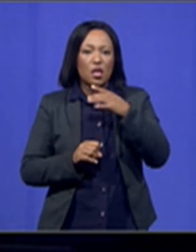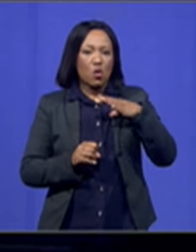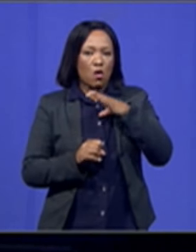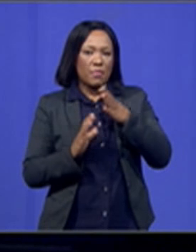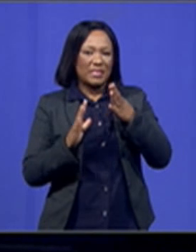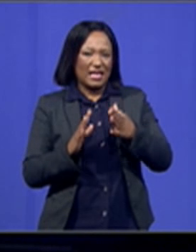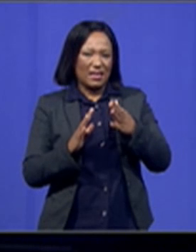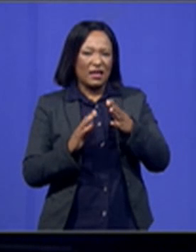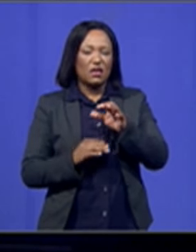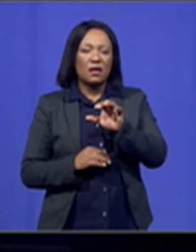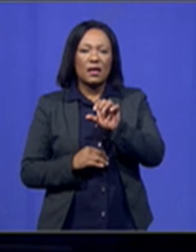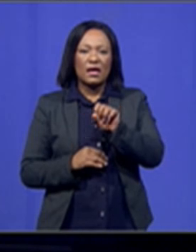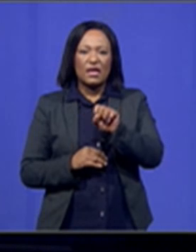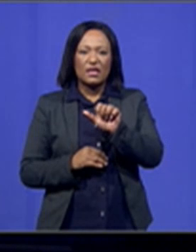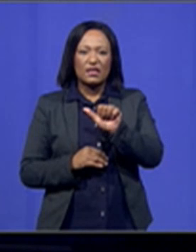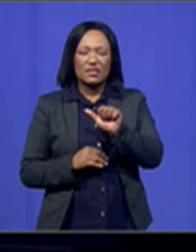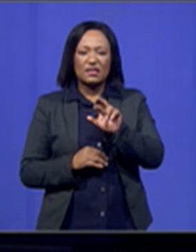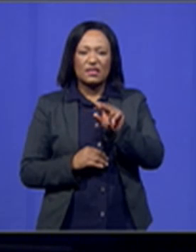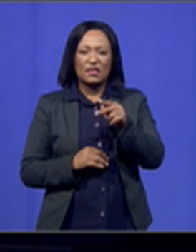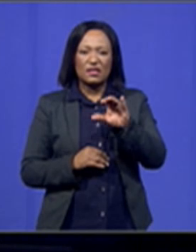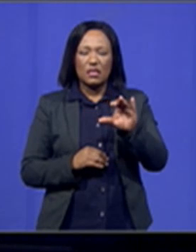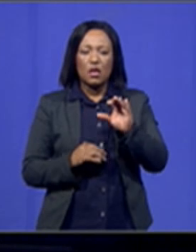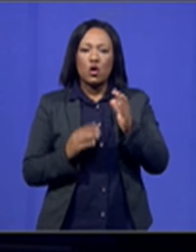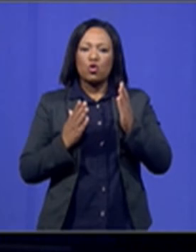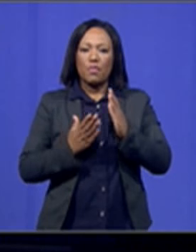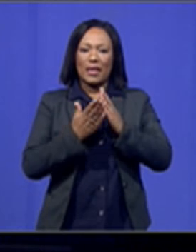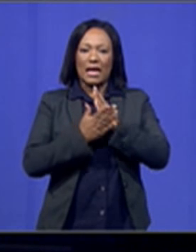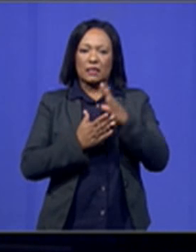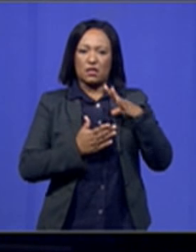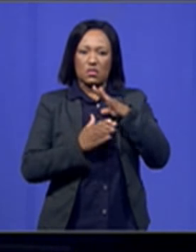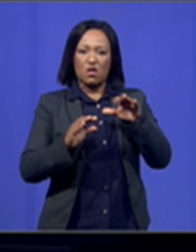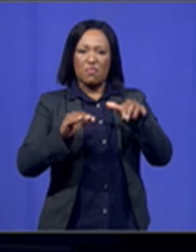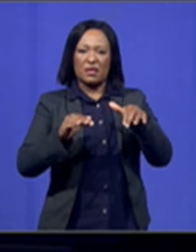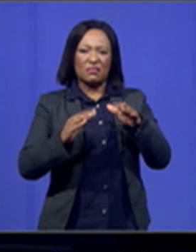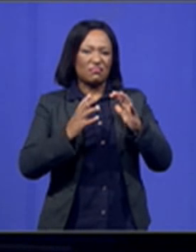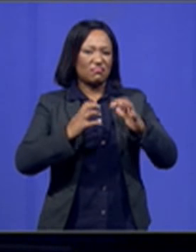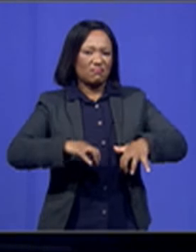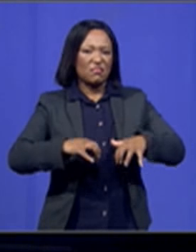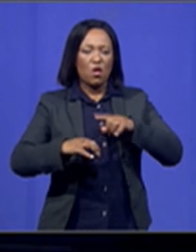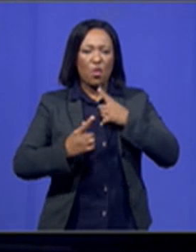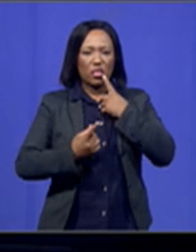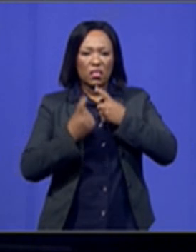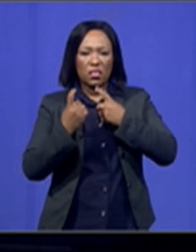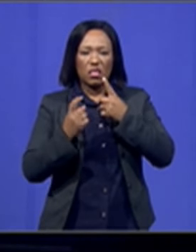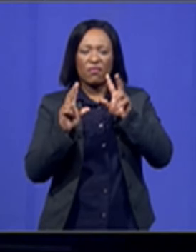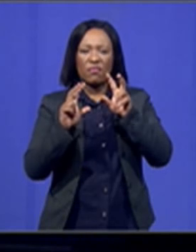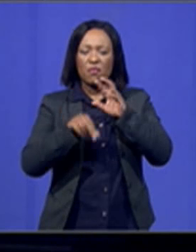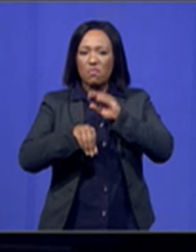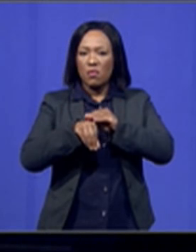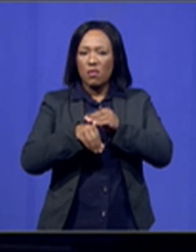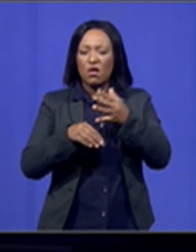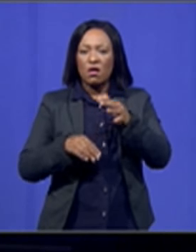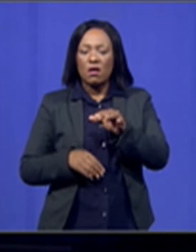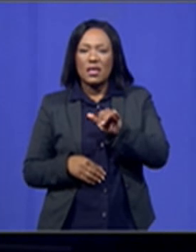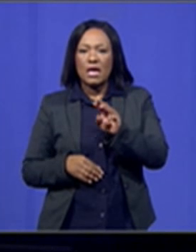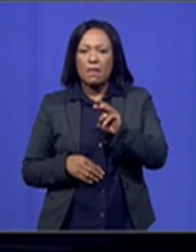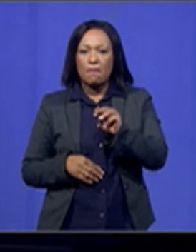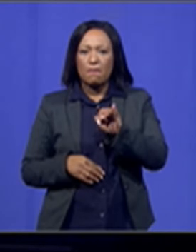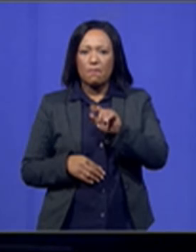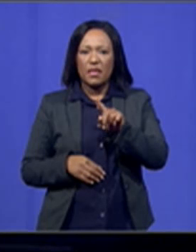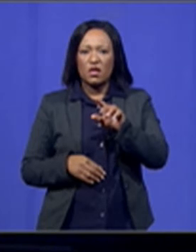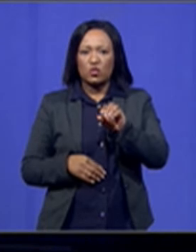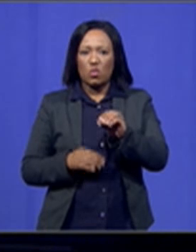e qhalwe ba iqoswa ka ho ba le kabelo mathateng a jwale a aparetseng naha. Sena se hlahelletse kopanong ya Imbizo e neng e tshwerwe